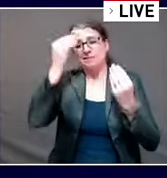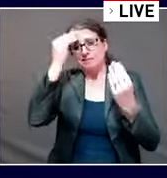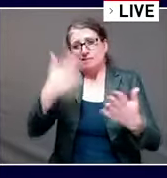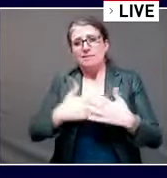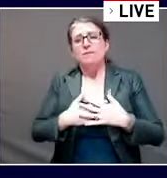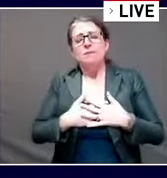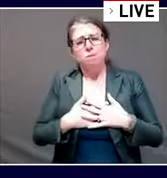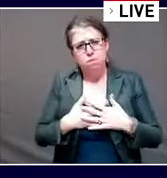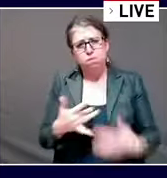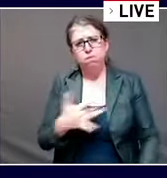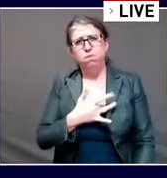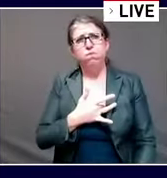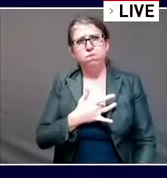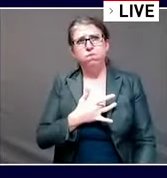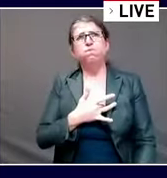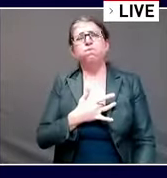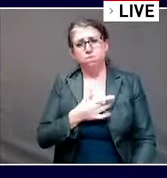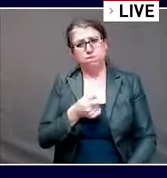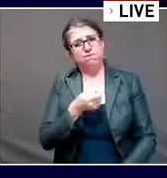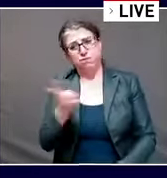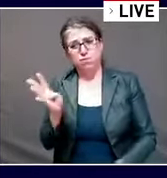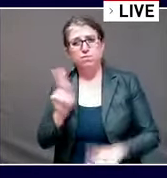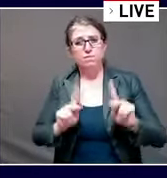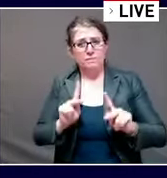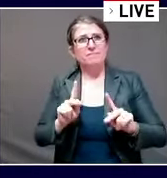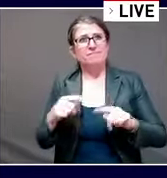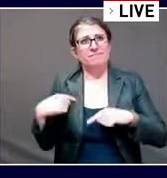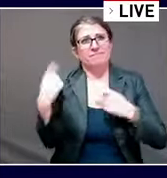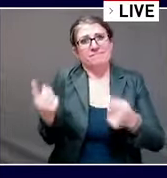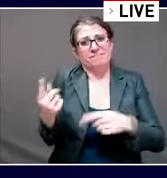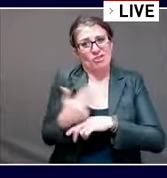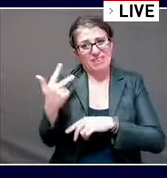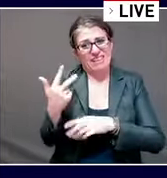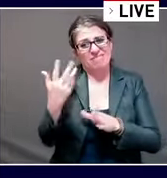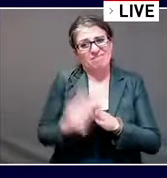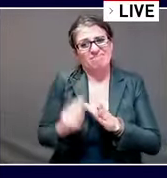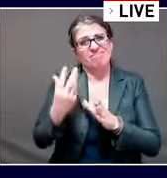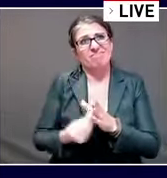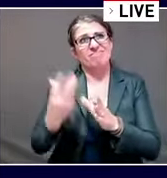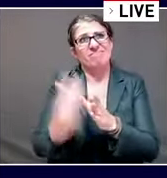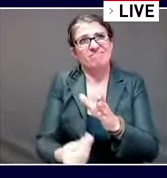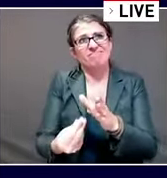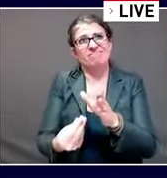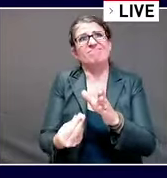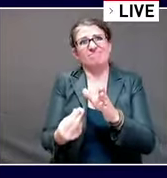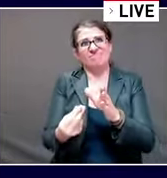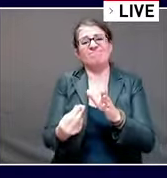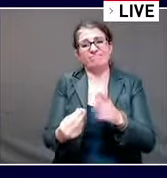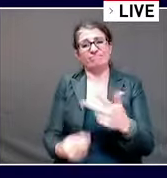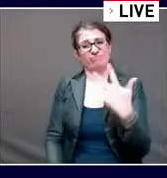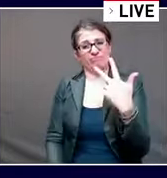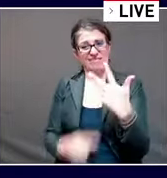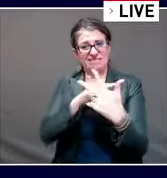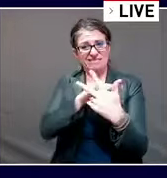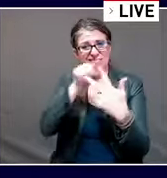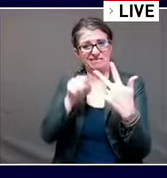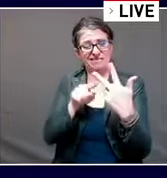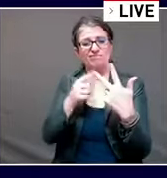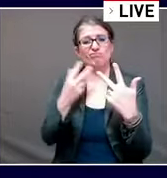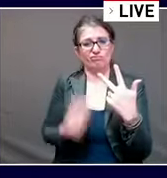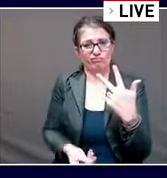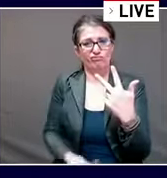notes. In the past 3 days, Maine CDC has recorded the deaths of 3 additional individuals in Maine. Over the